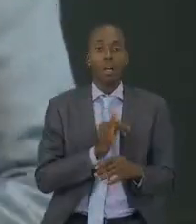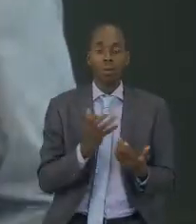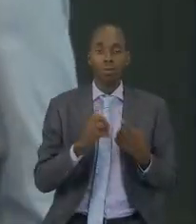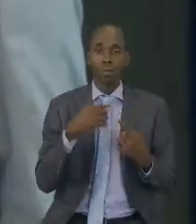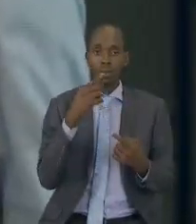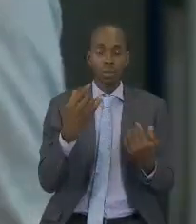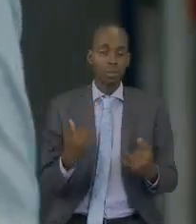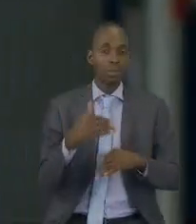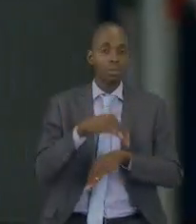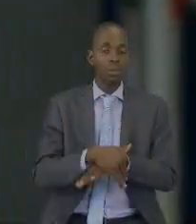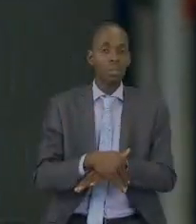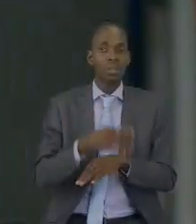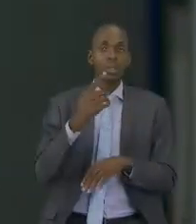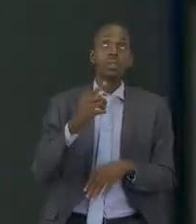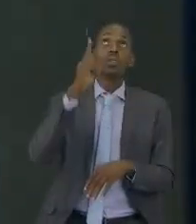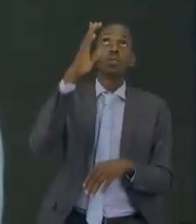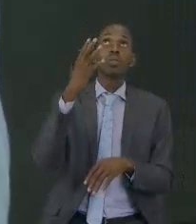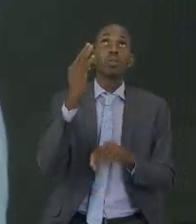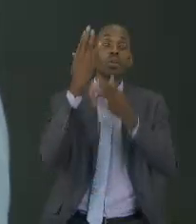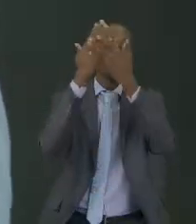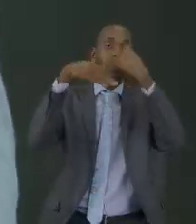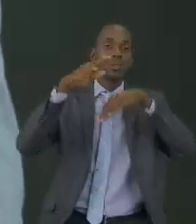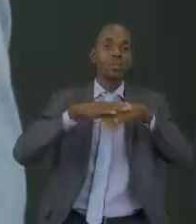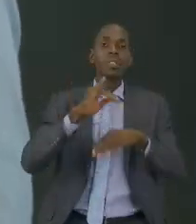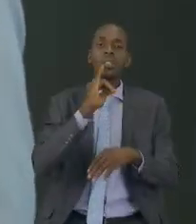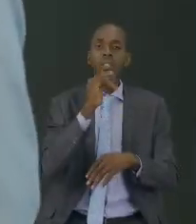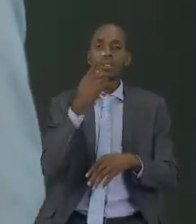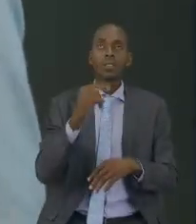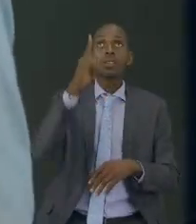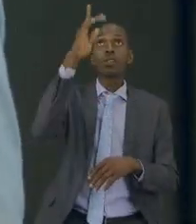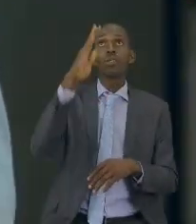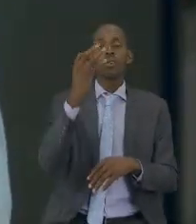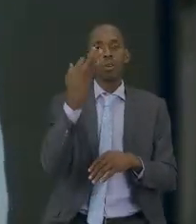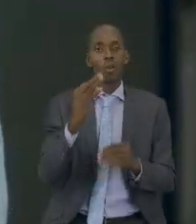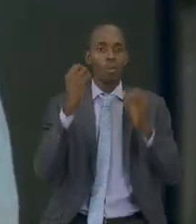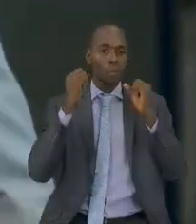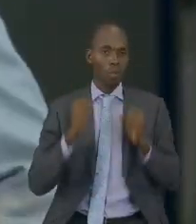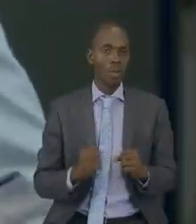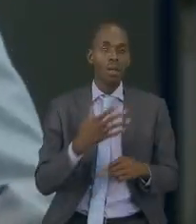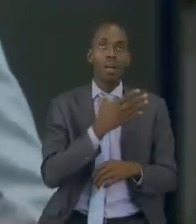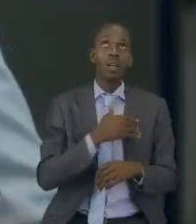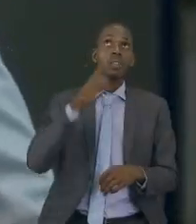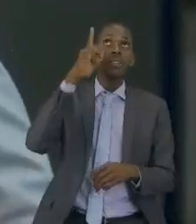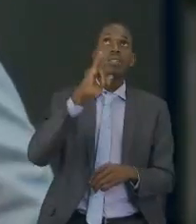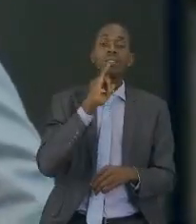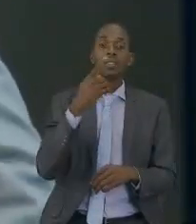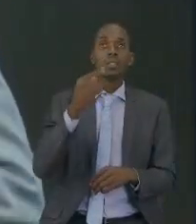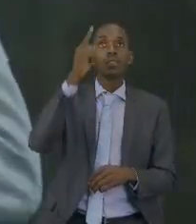tonight that the God of heaven is the God of power and is the God of